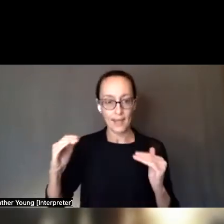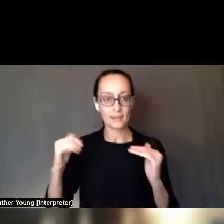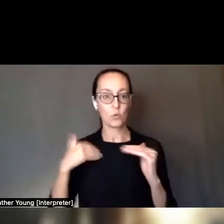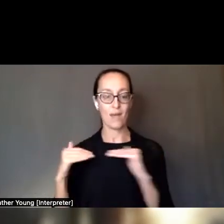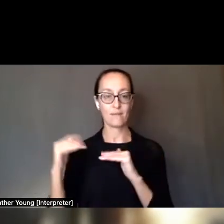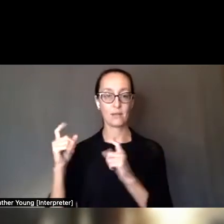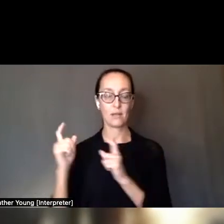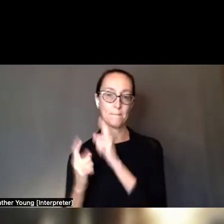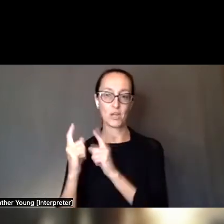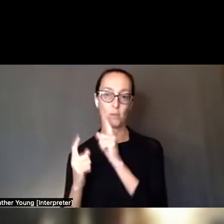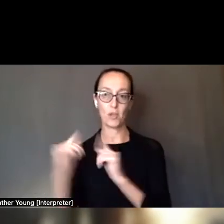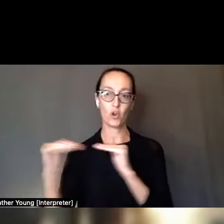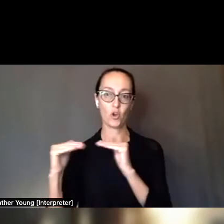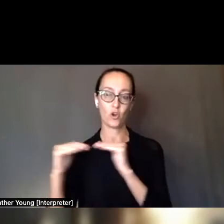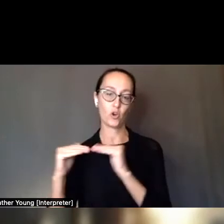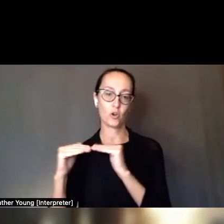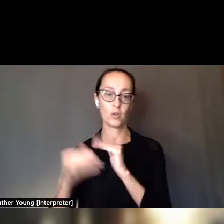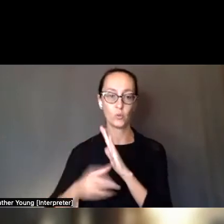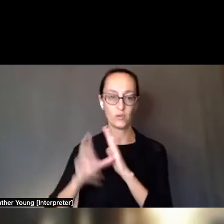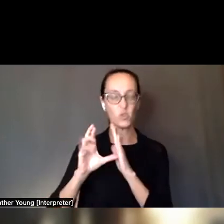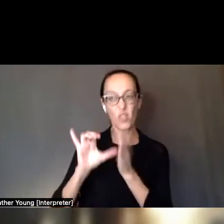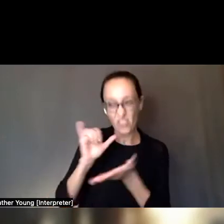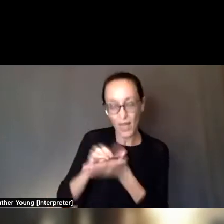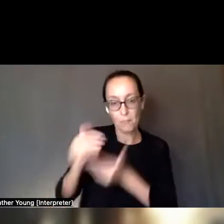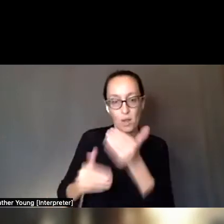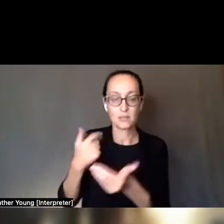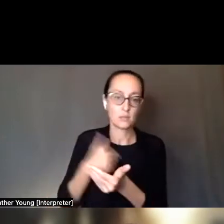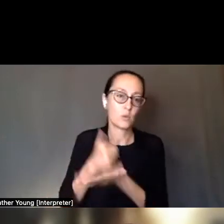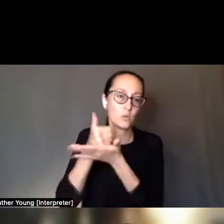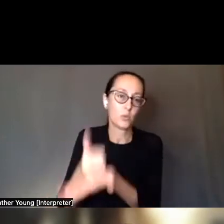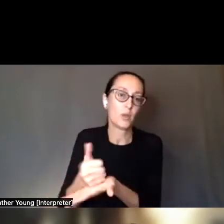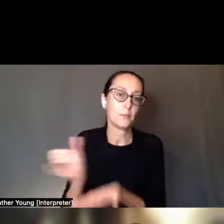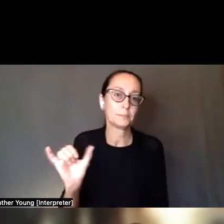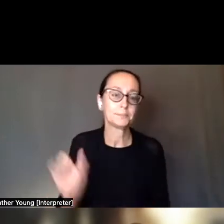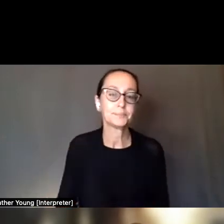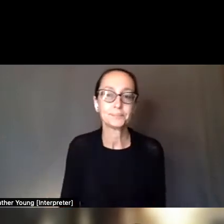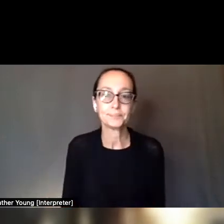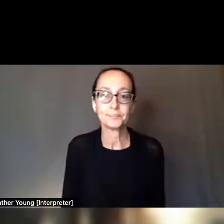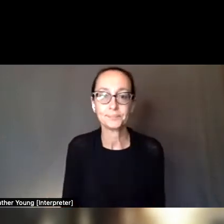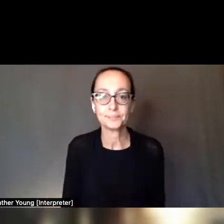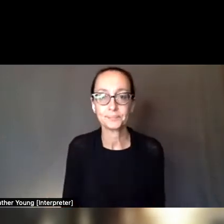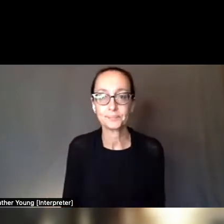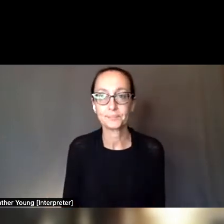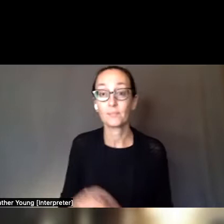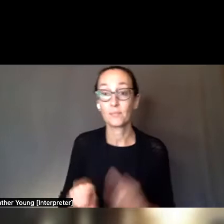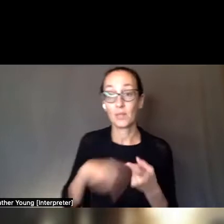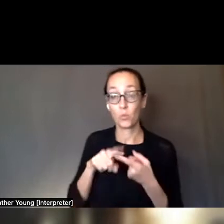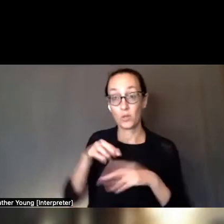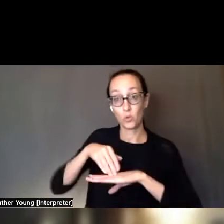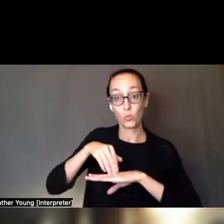to help with that as well. So when should you refer a child for a CI